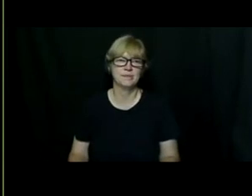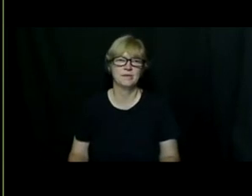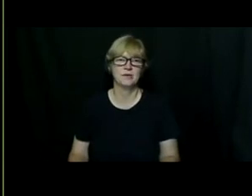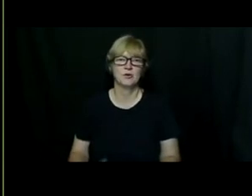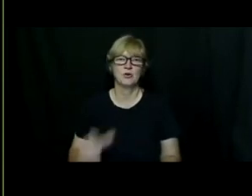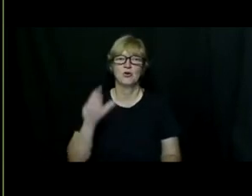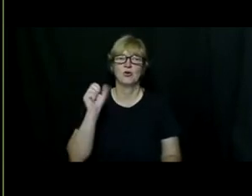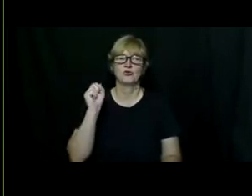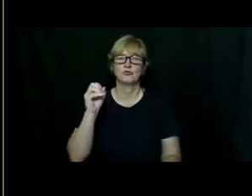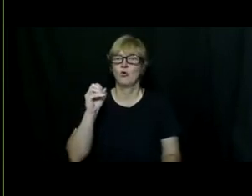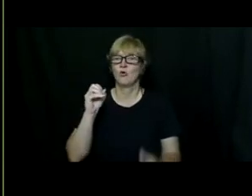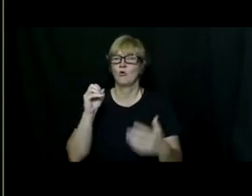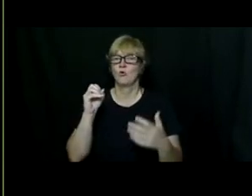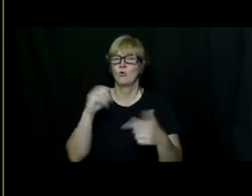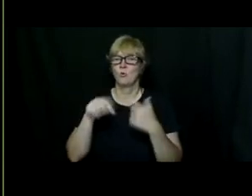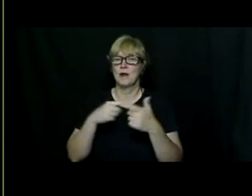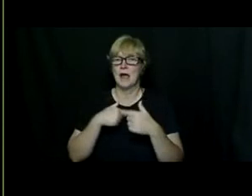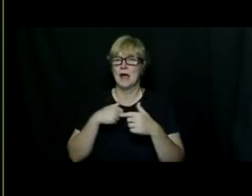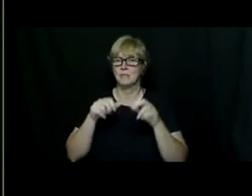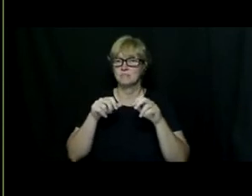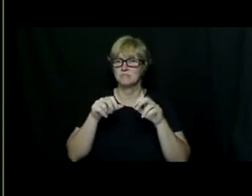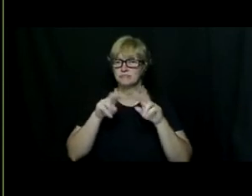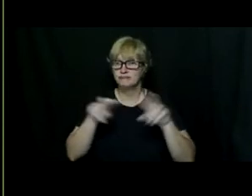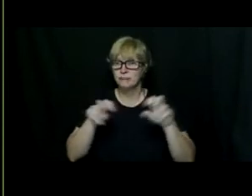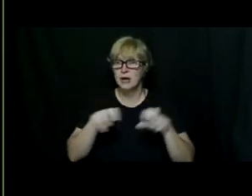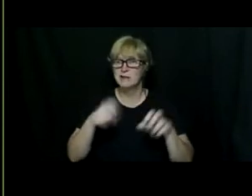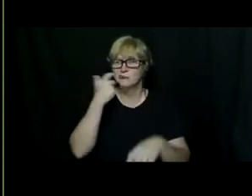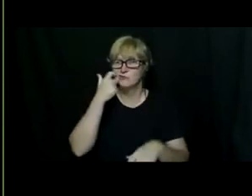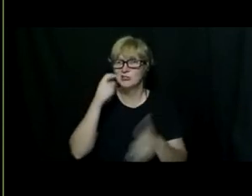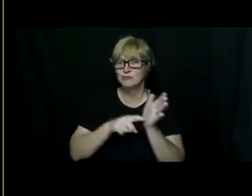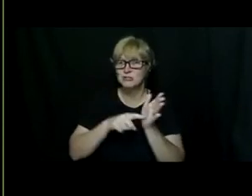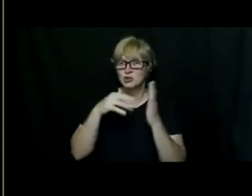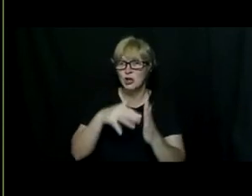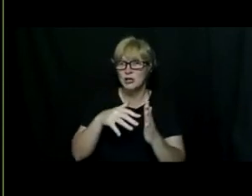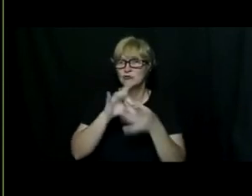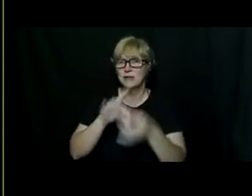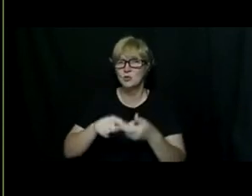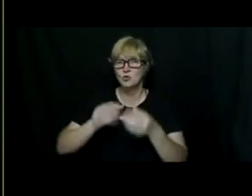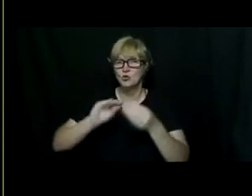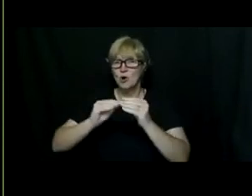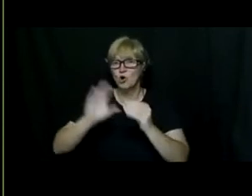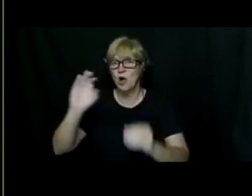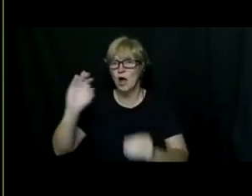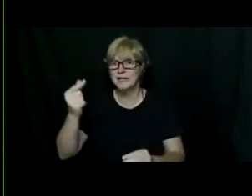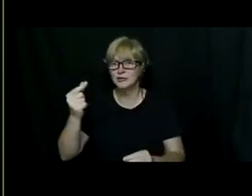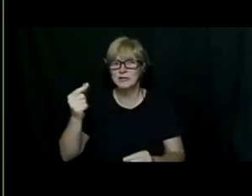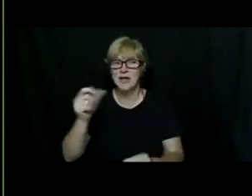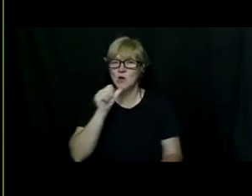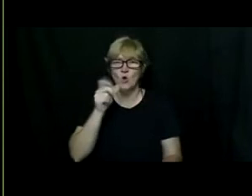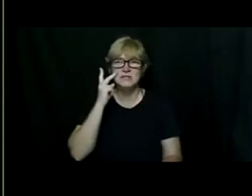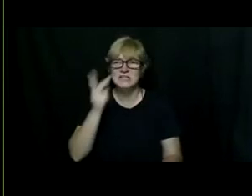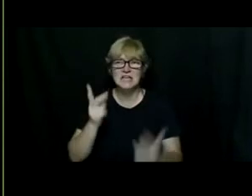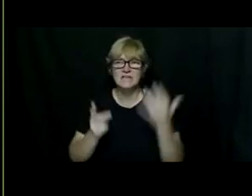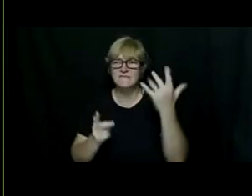when I look at recent meta-analysis studies in numerical cognition, I don't see fingers much in